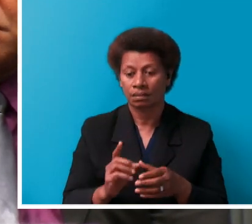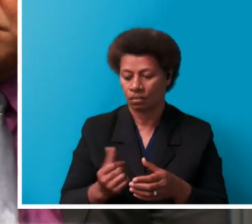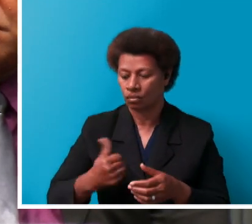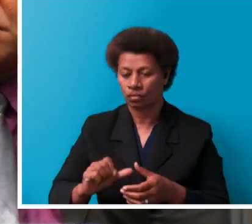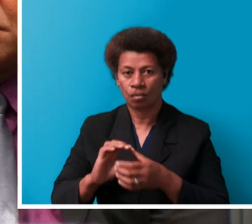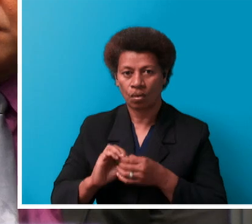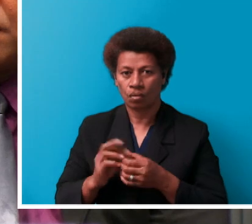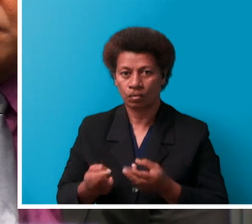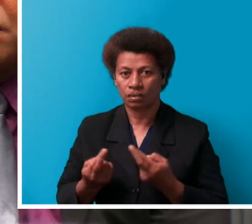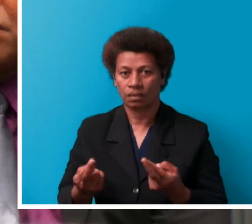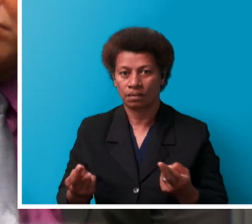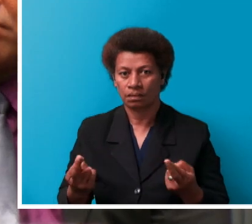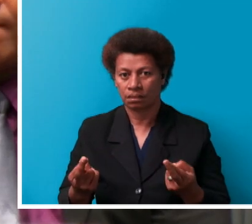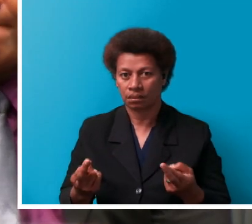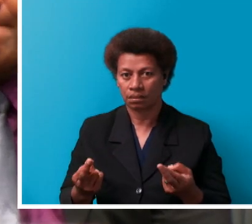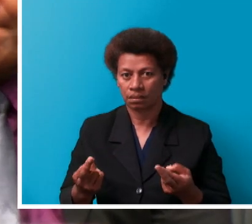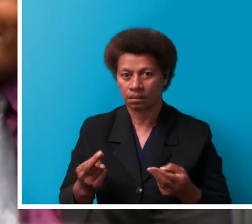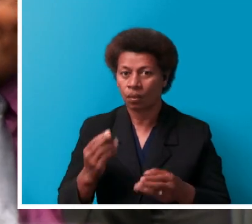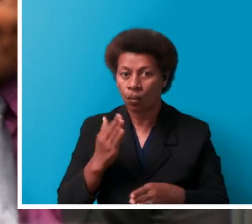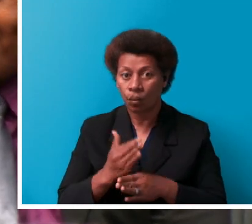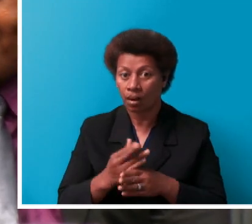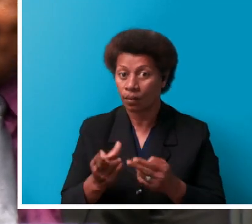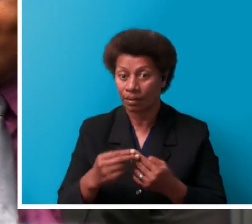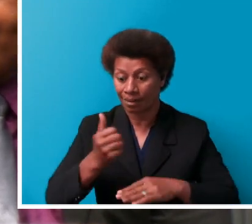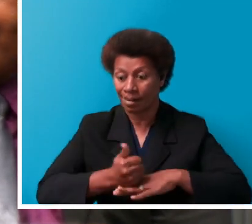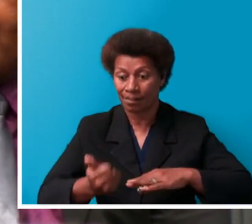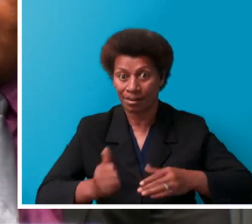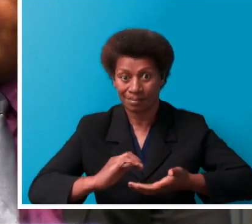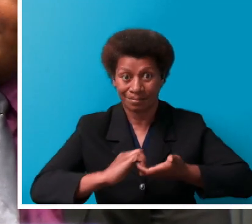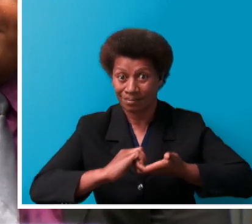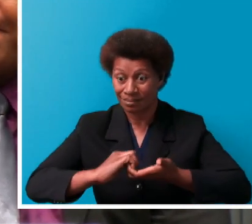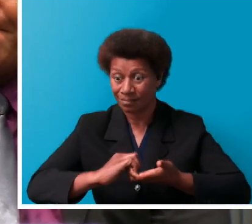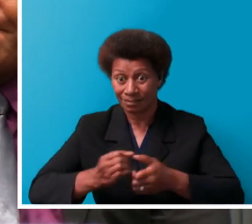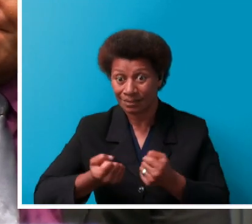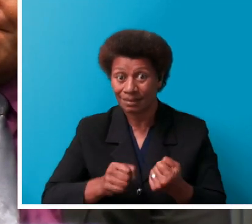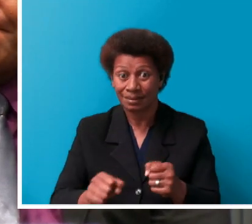and working hand in hand with government to build systems that